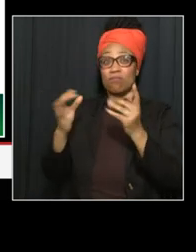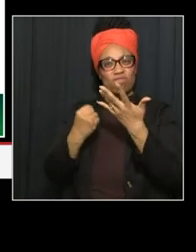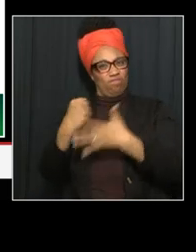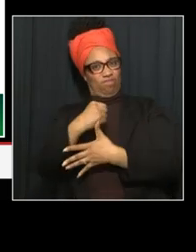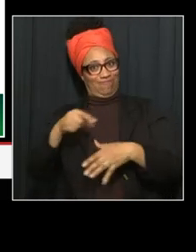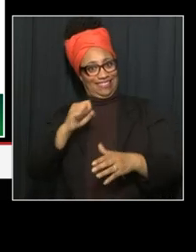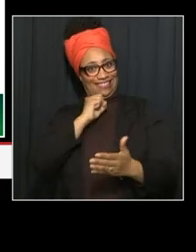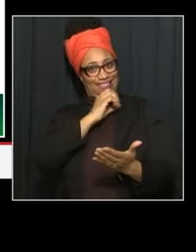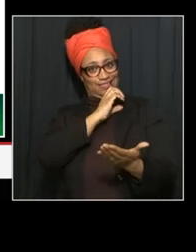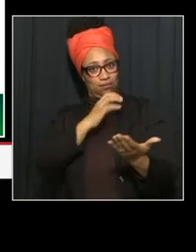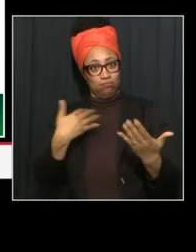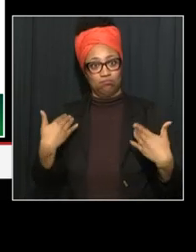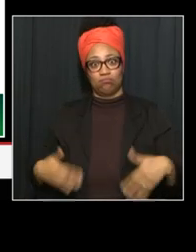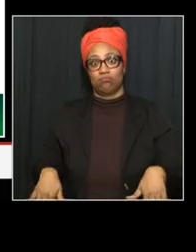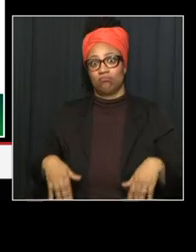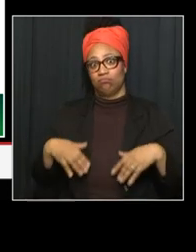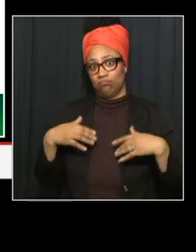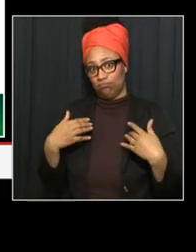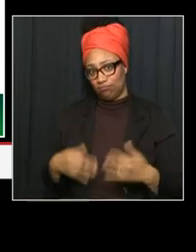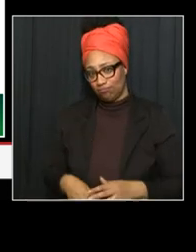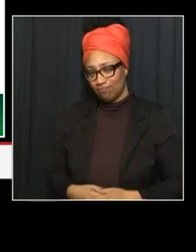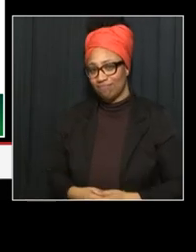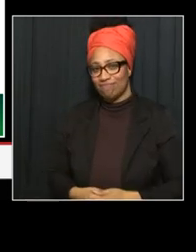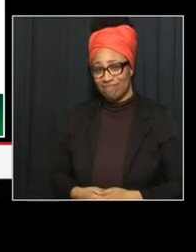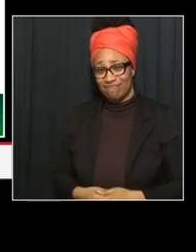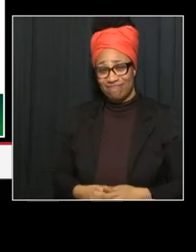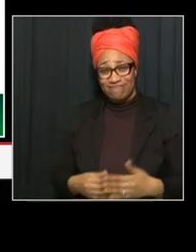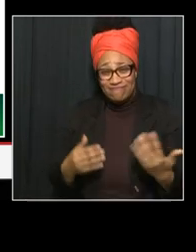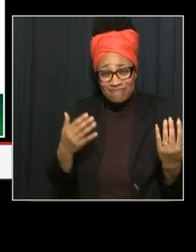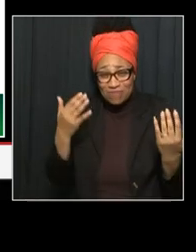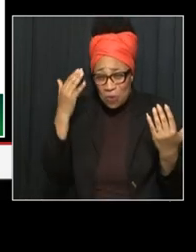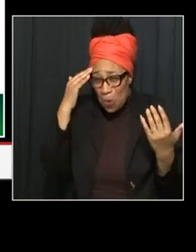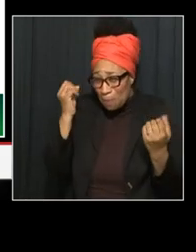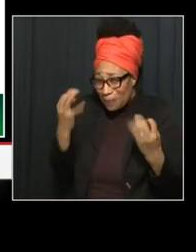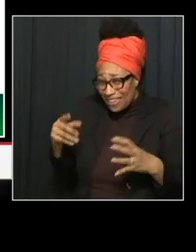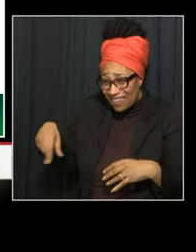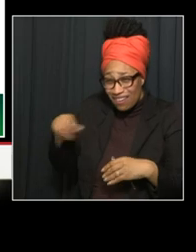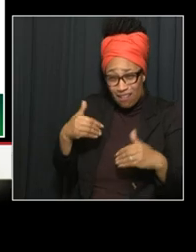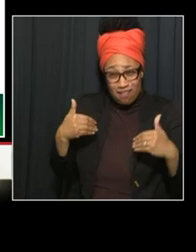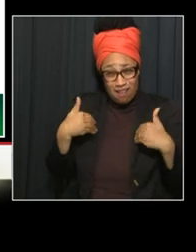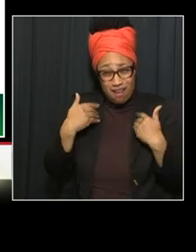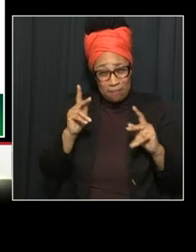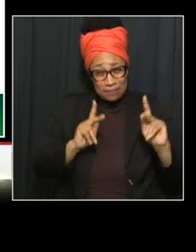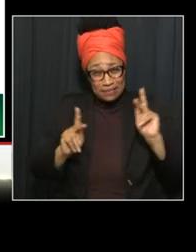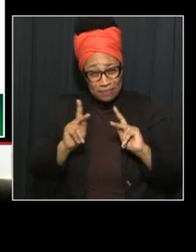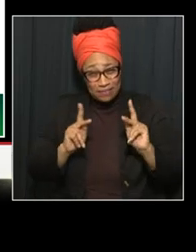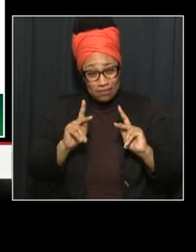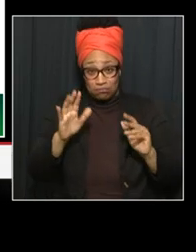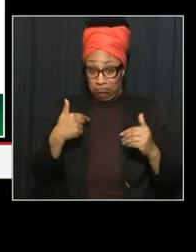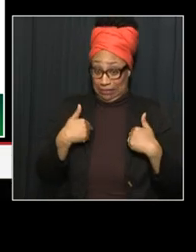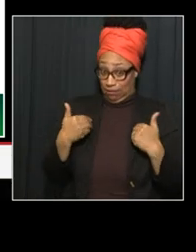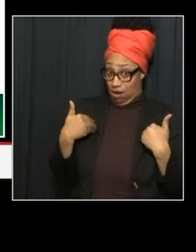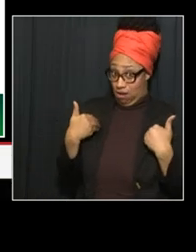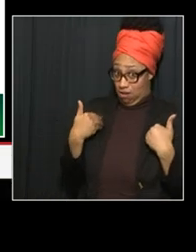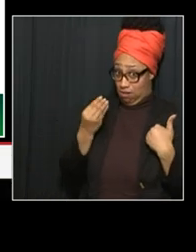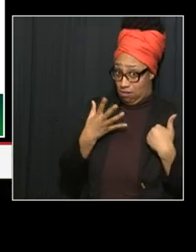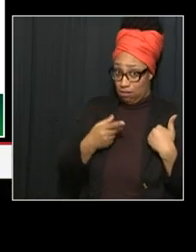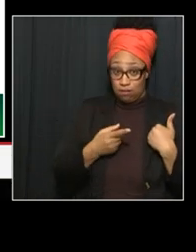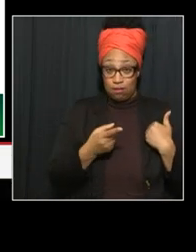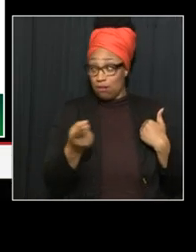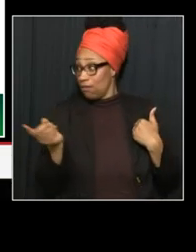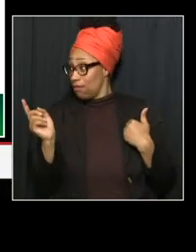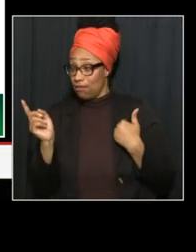how important it is as young folk. We young folk up here, right? But